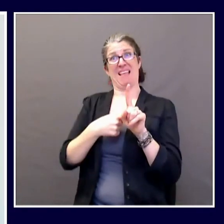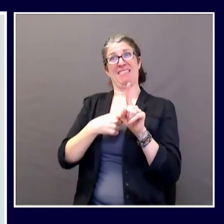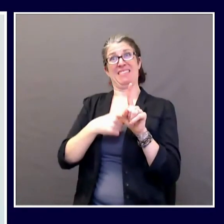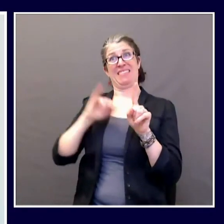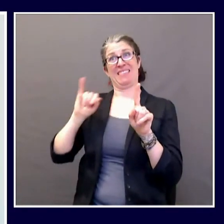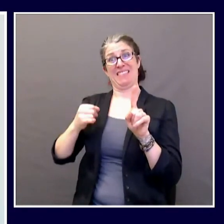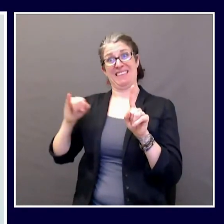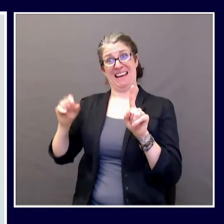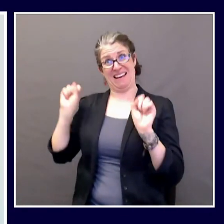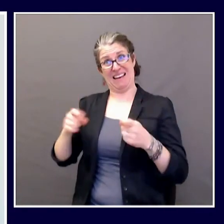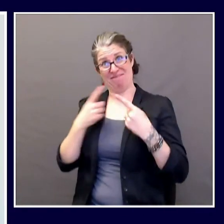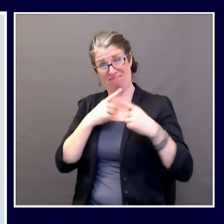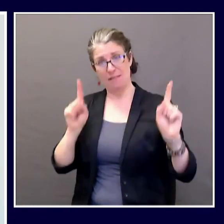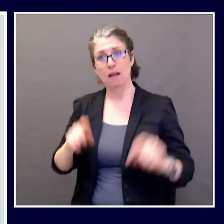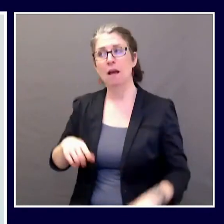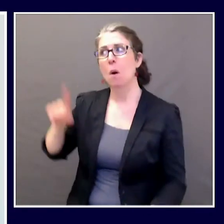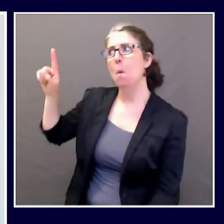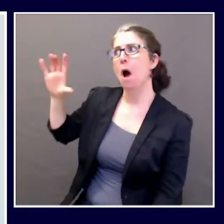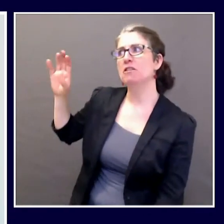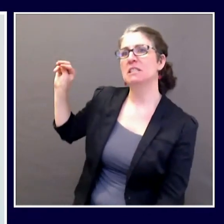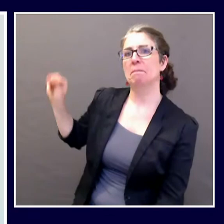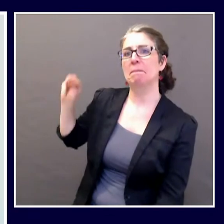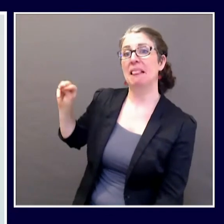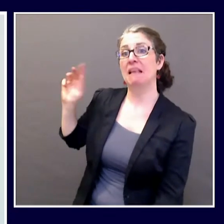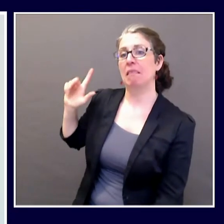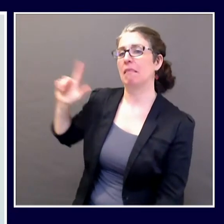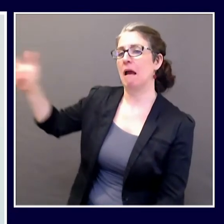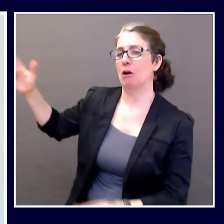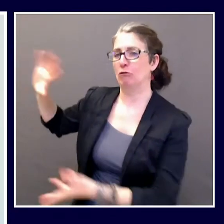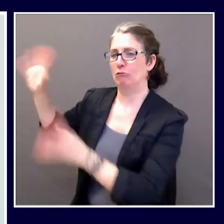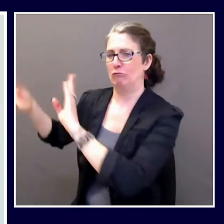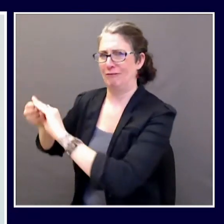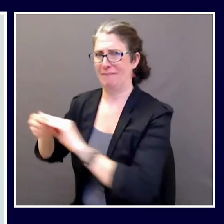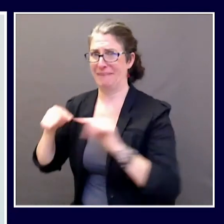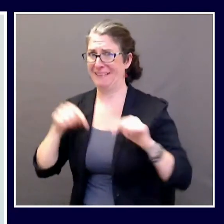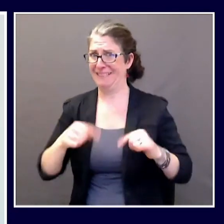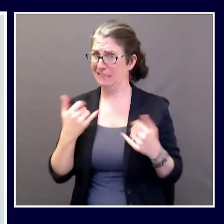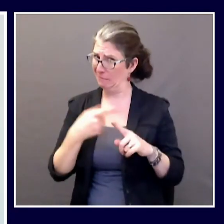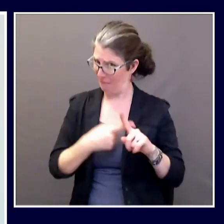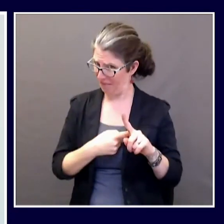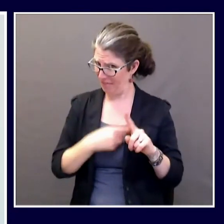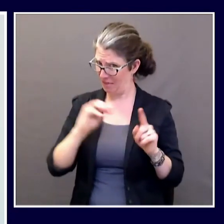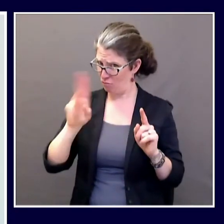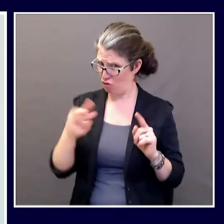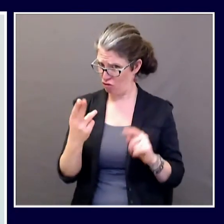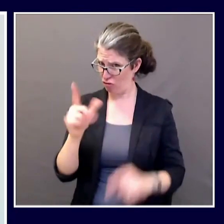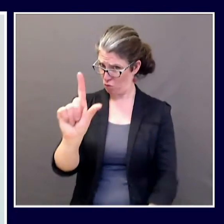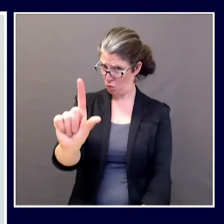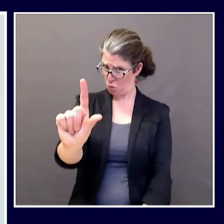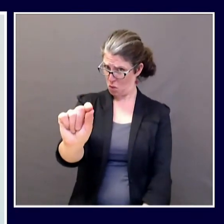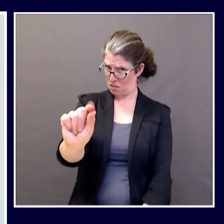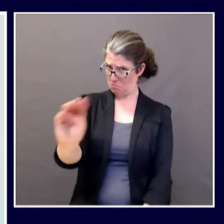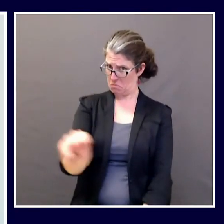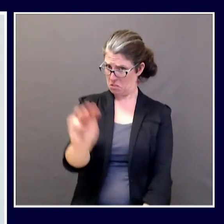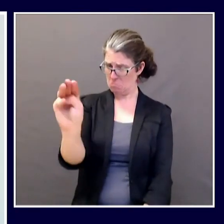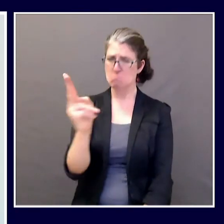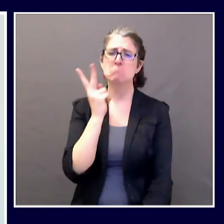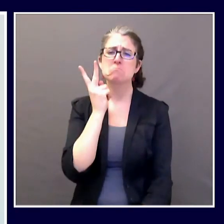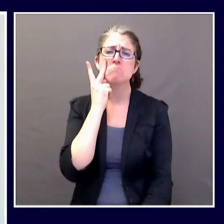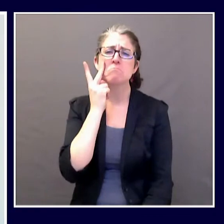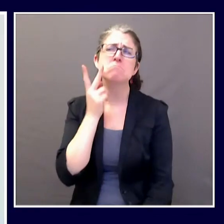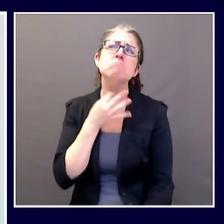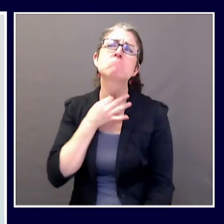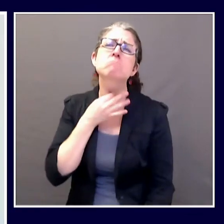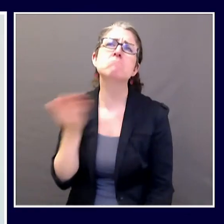can kind of help explain where a child protective services worker falls into sort of this category between, are they